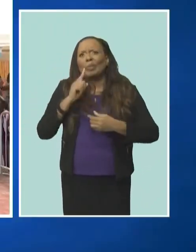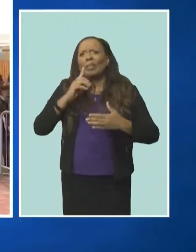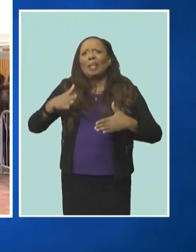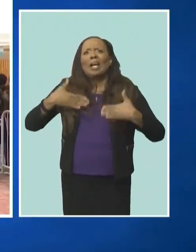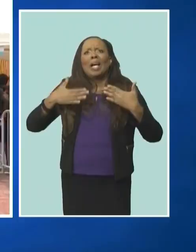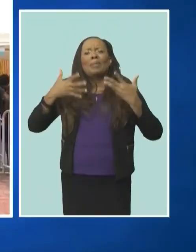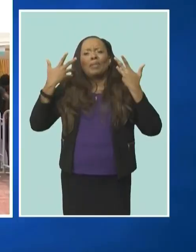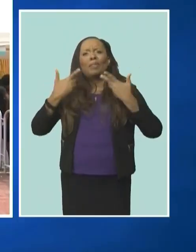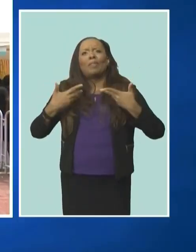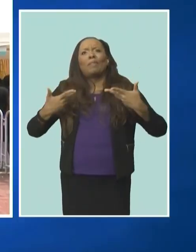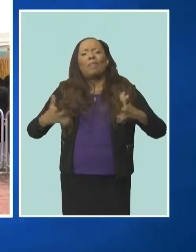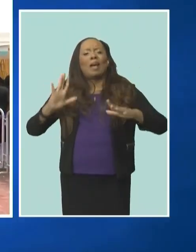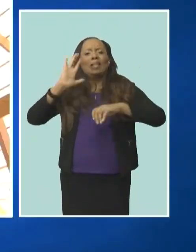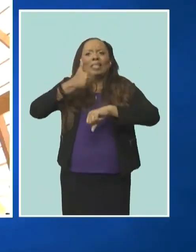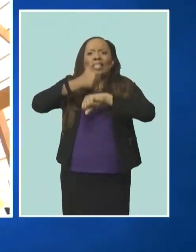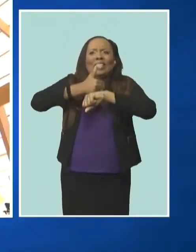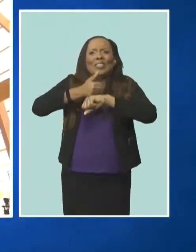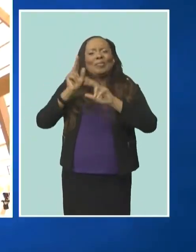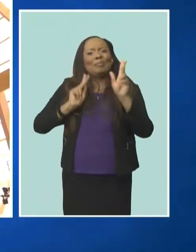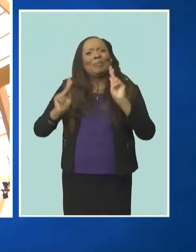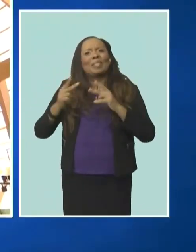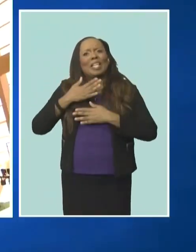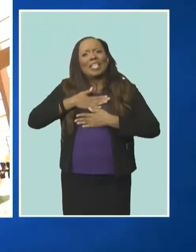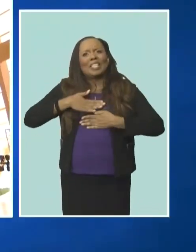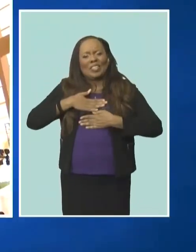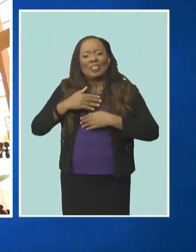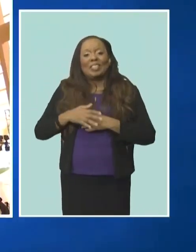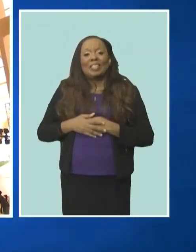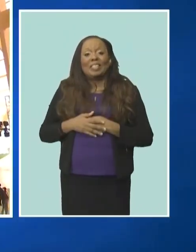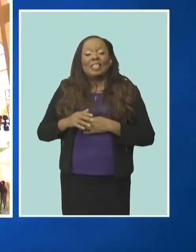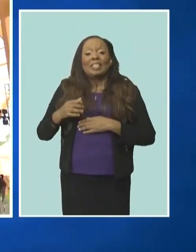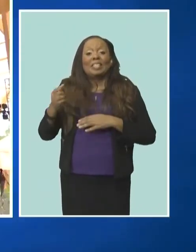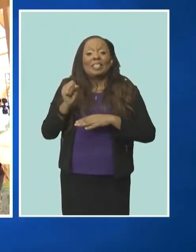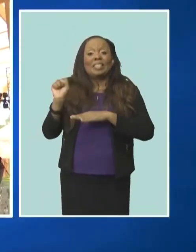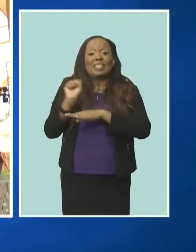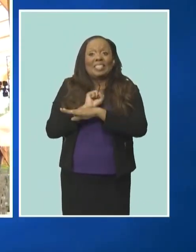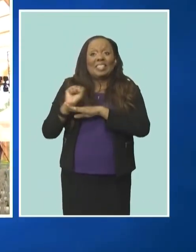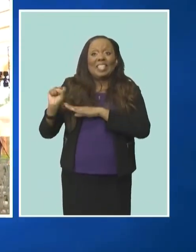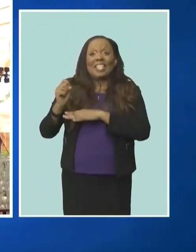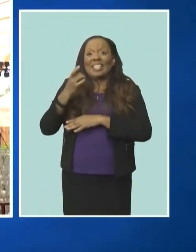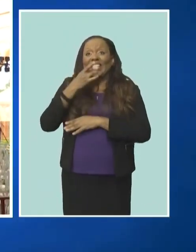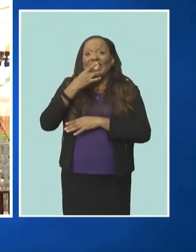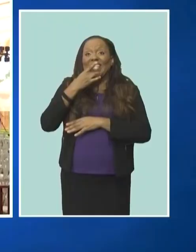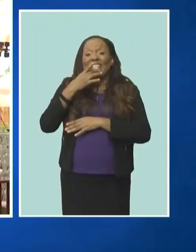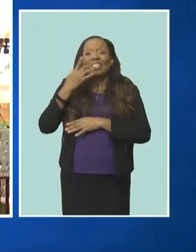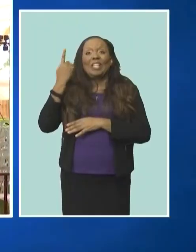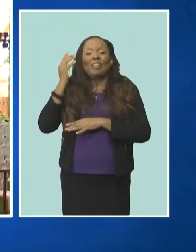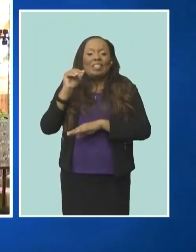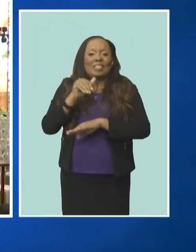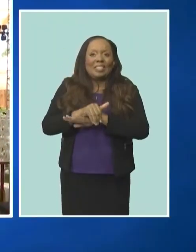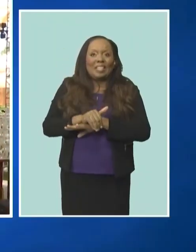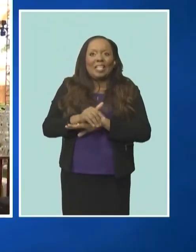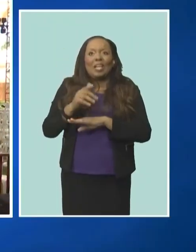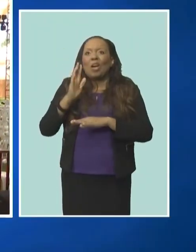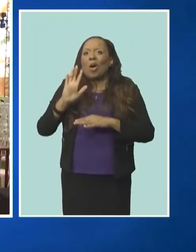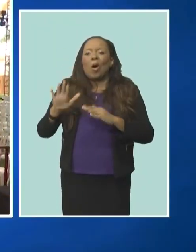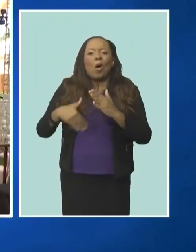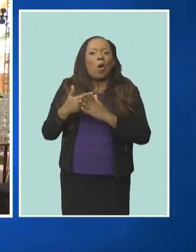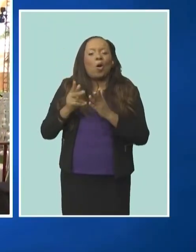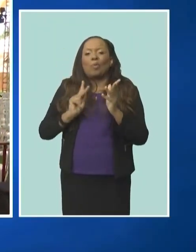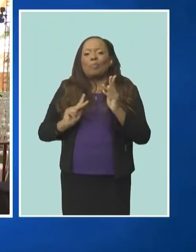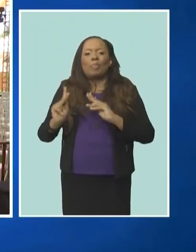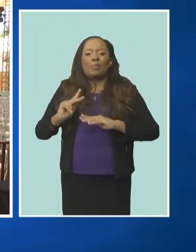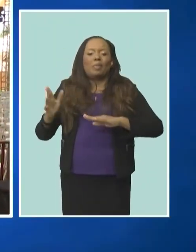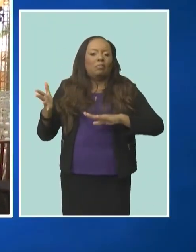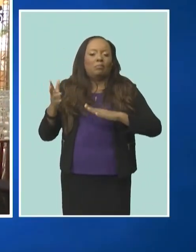it's up and that people can come and enjoy it. The stage lights will be in full effect for tonight's sold-out showing of Mansa Musa, which starts at